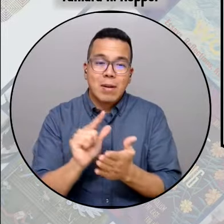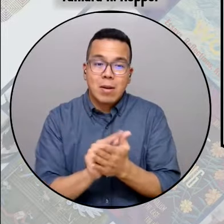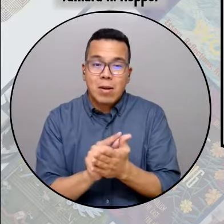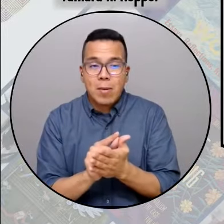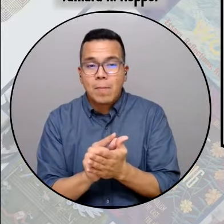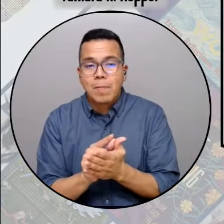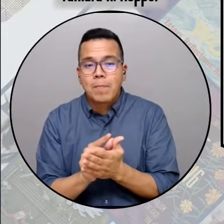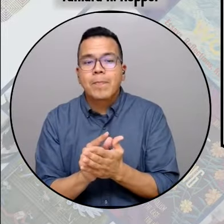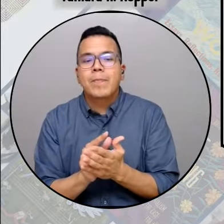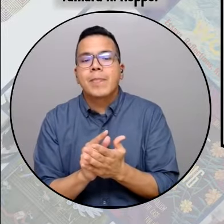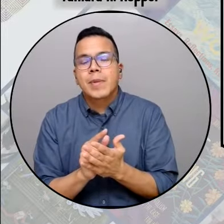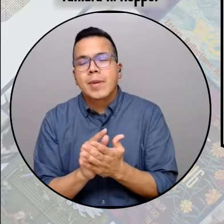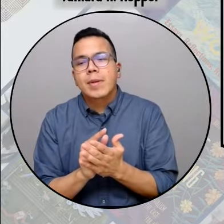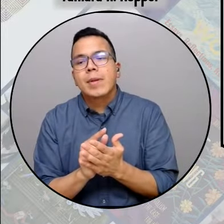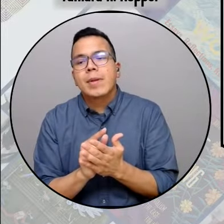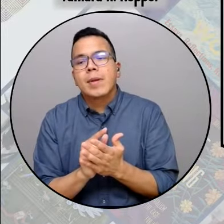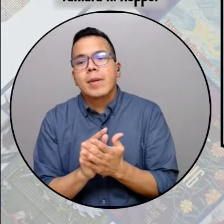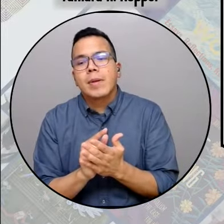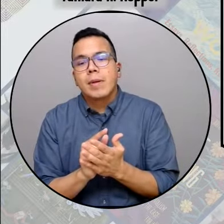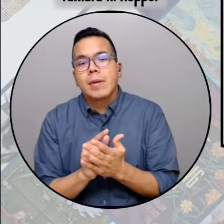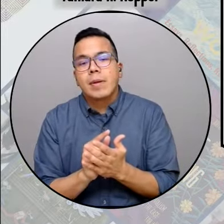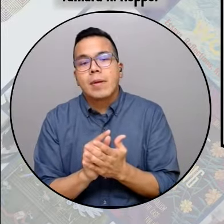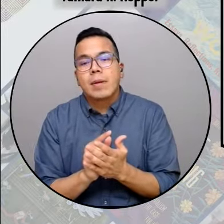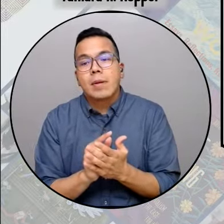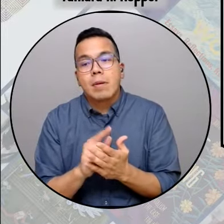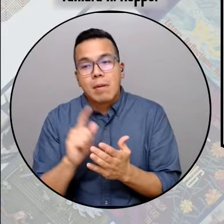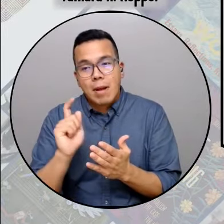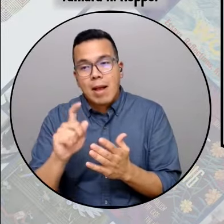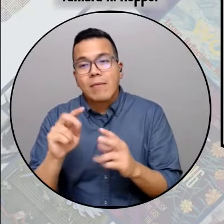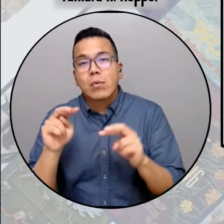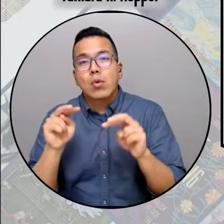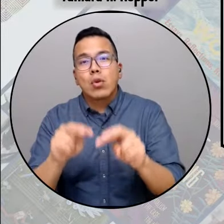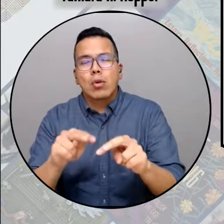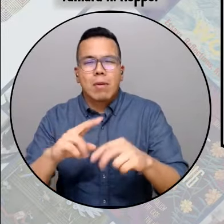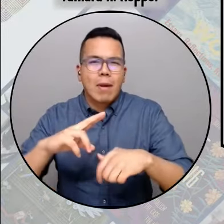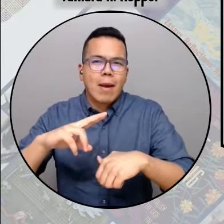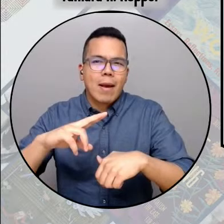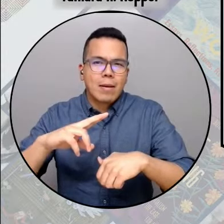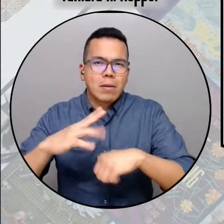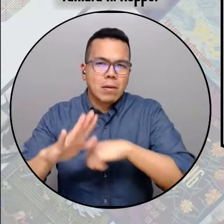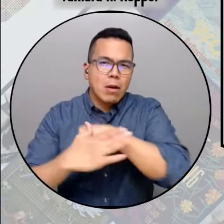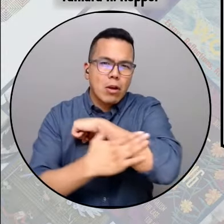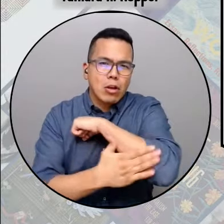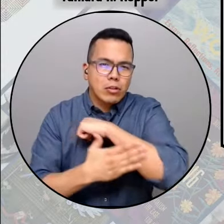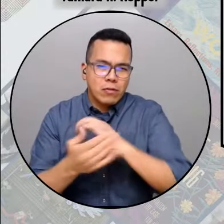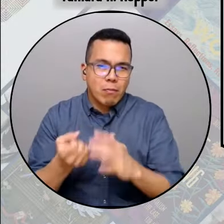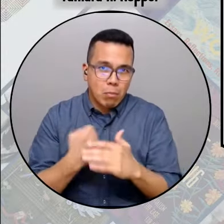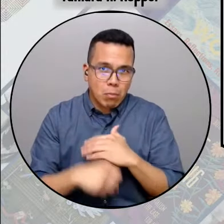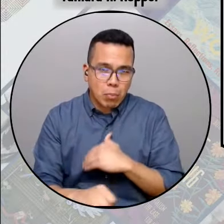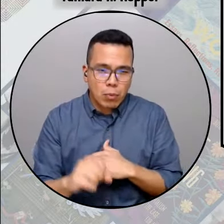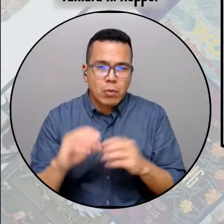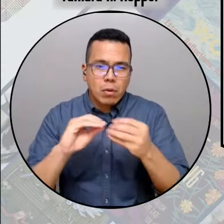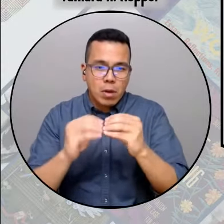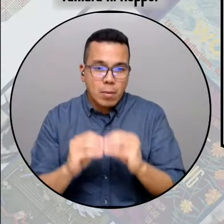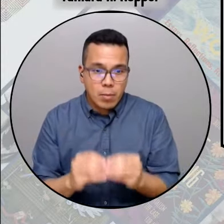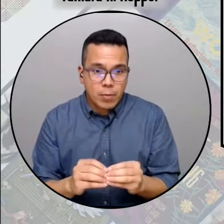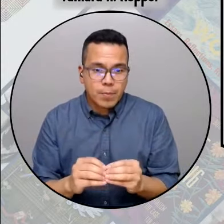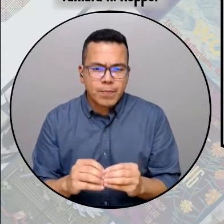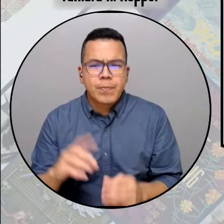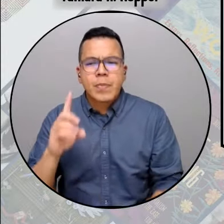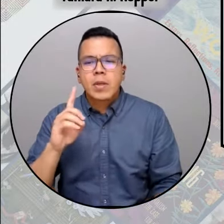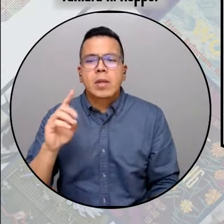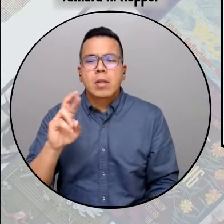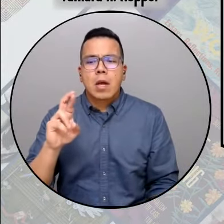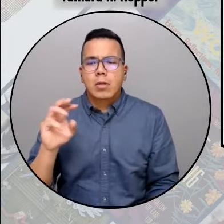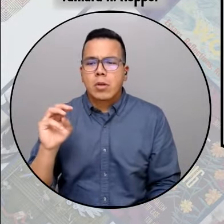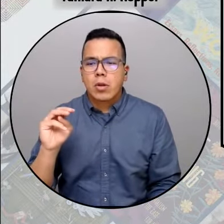race or even ethnicity, you have to go at the level of nationality, right? Well, Dr. May Nye, and we're gonna